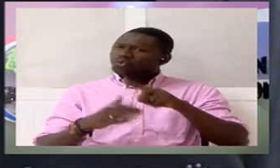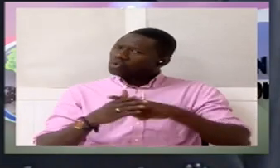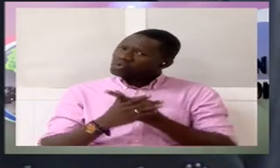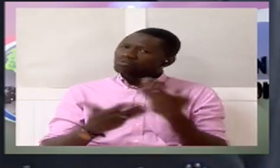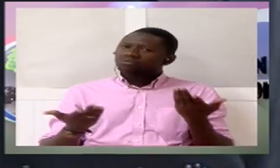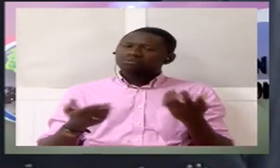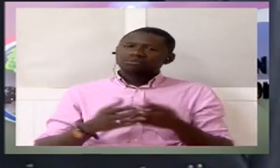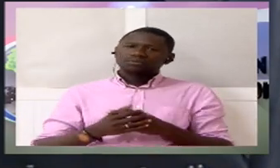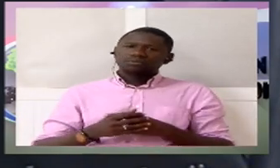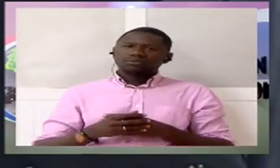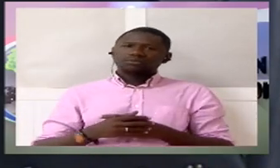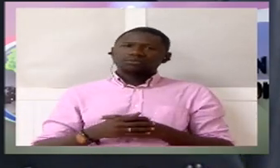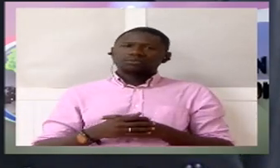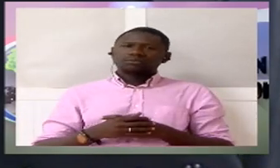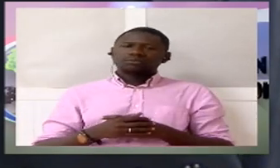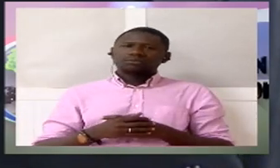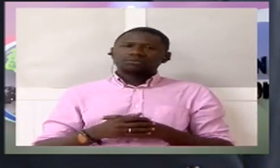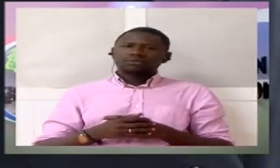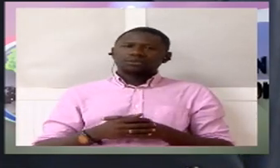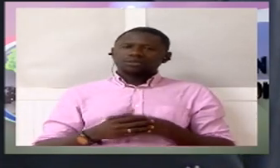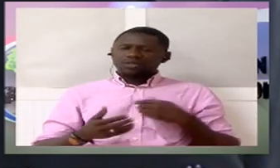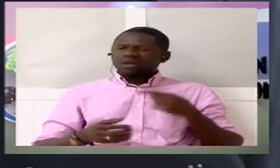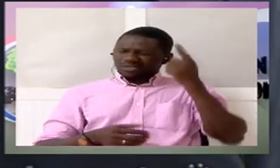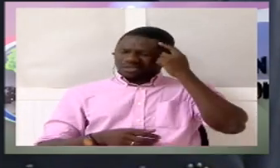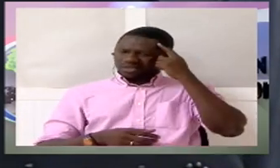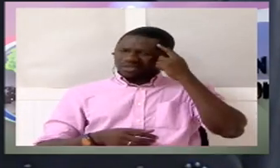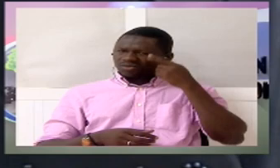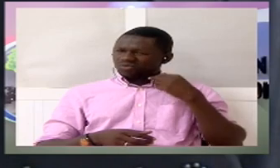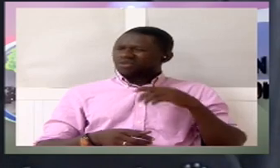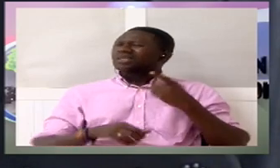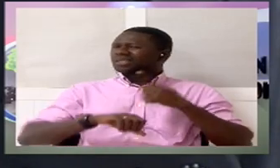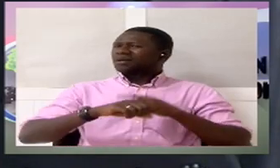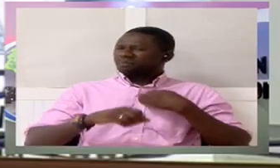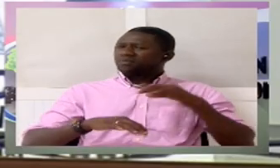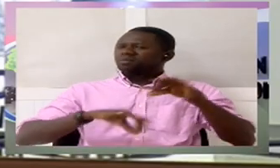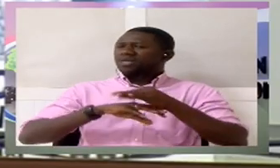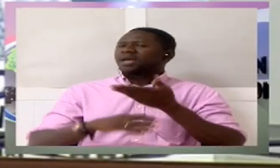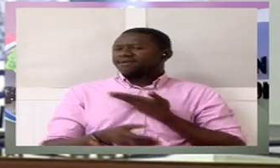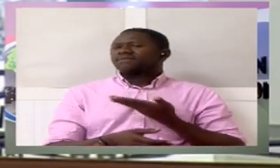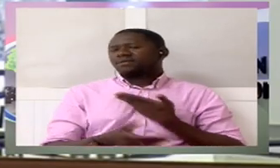kolalem. Nyamira na futu o konalem da. I think it was within our marriage time.